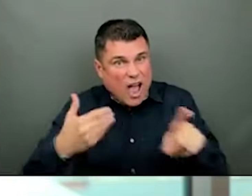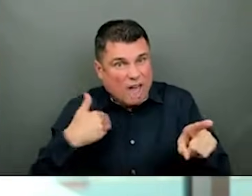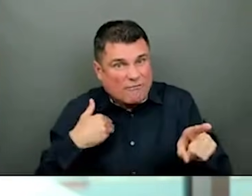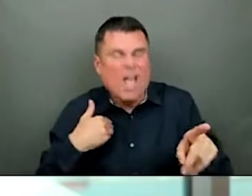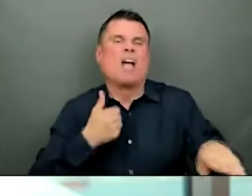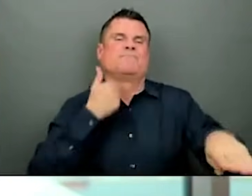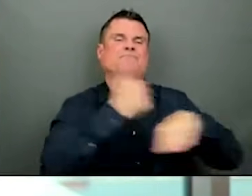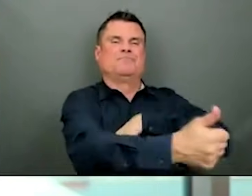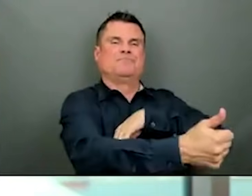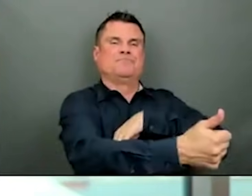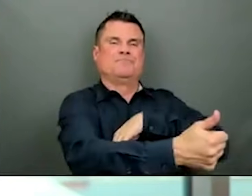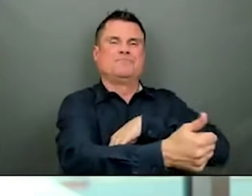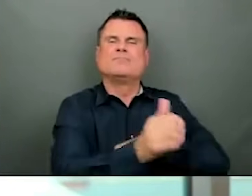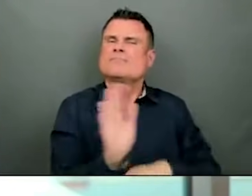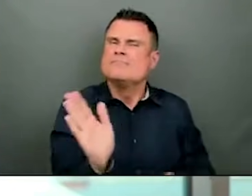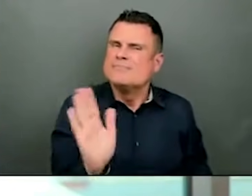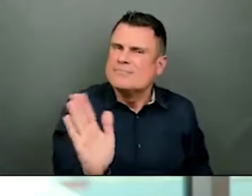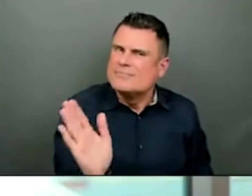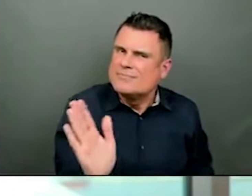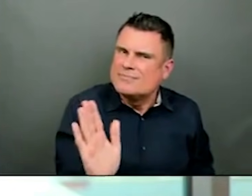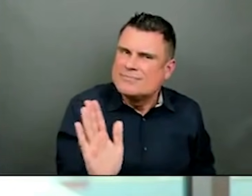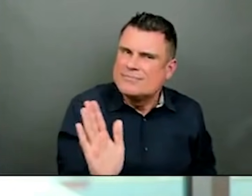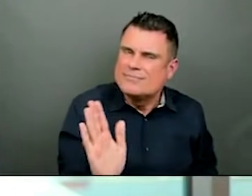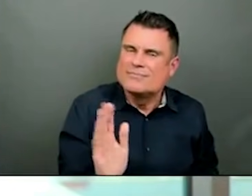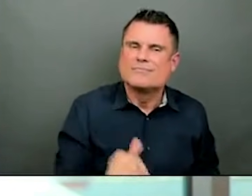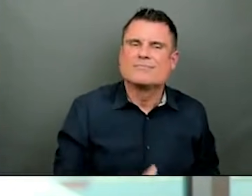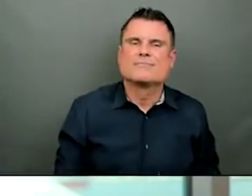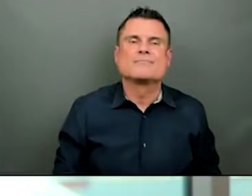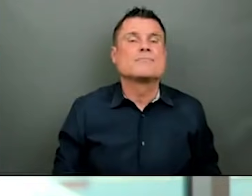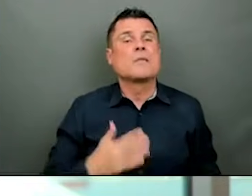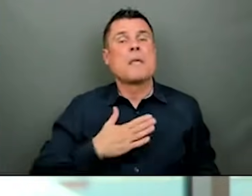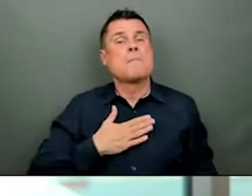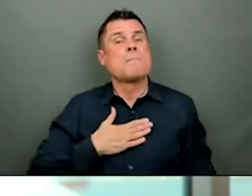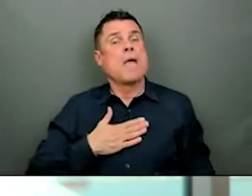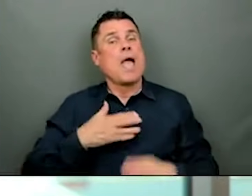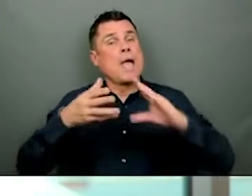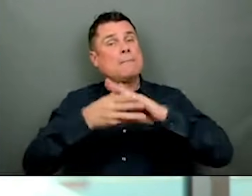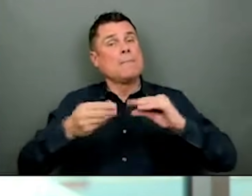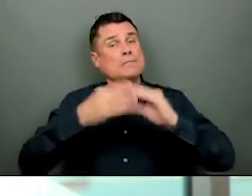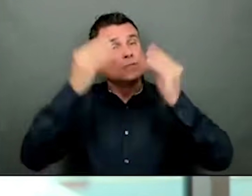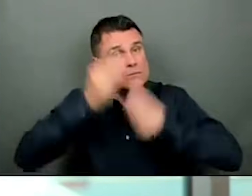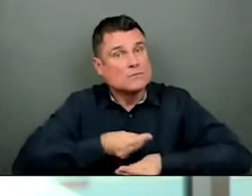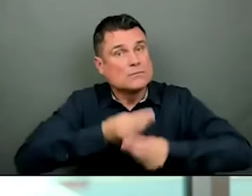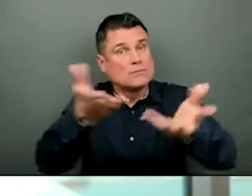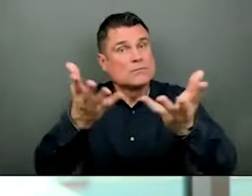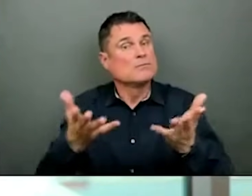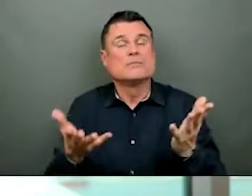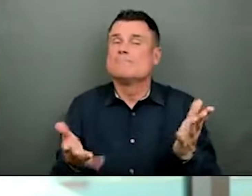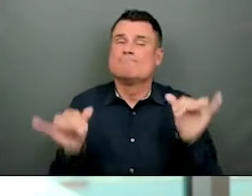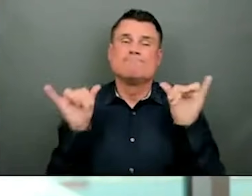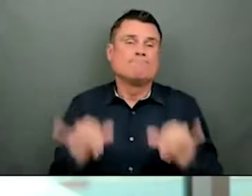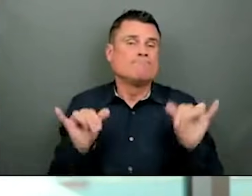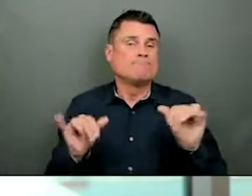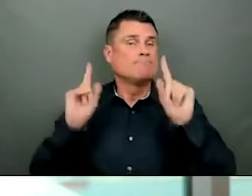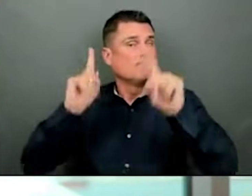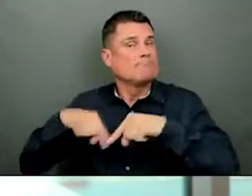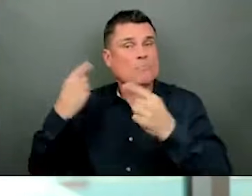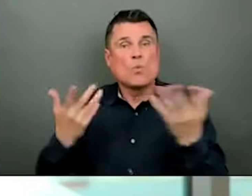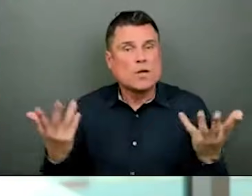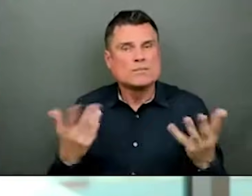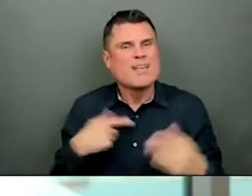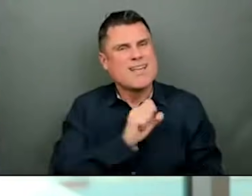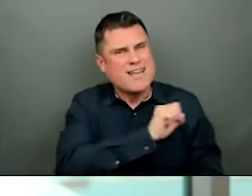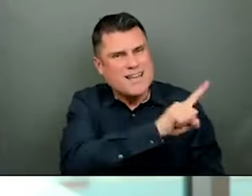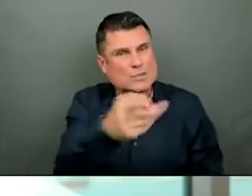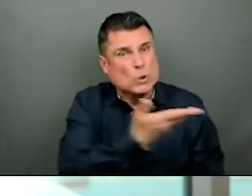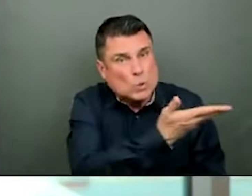people. It's time for us to come together and listen to public health guidance and follow those orders, especially for this period that we're in now, this period